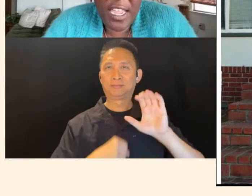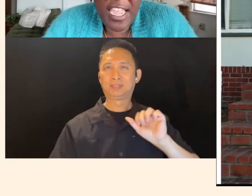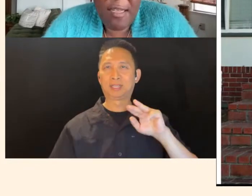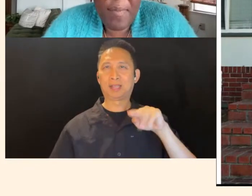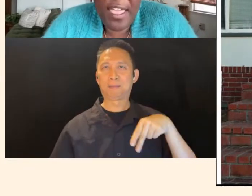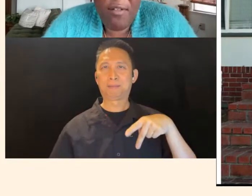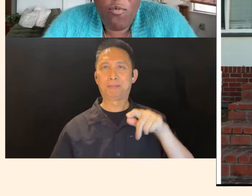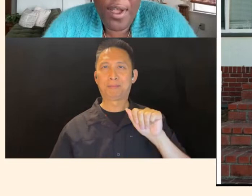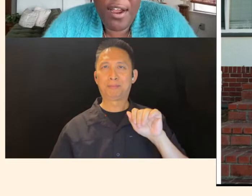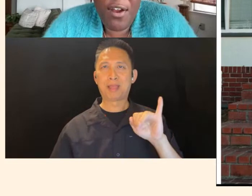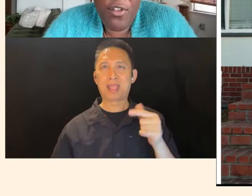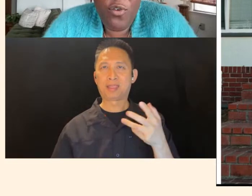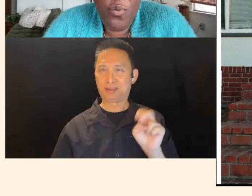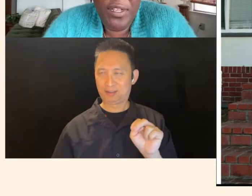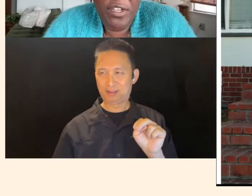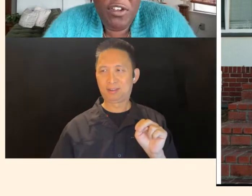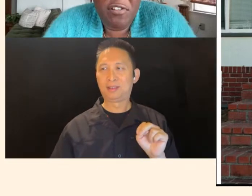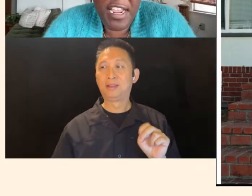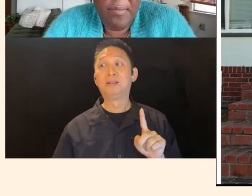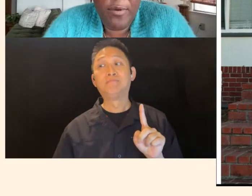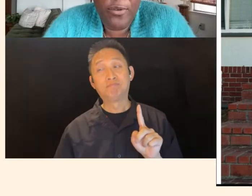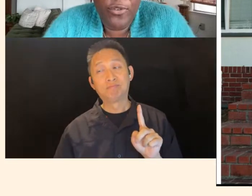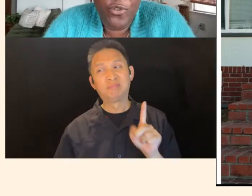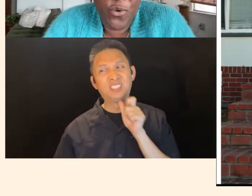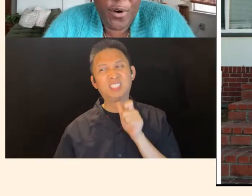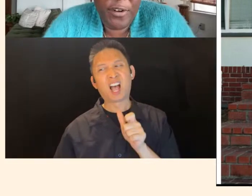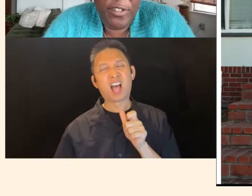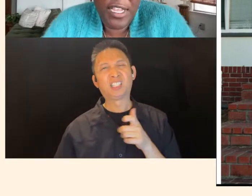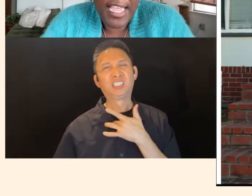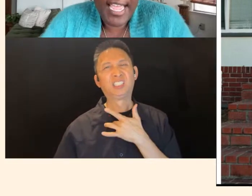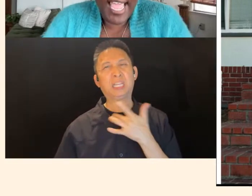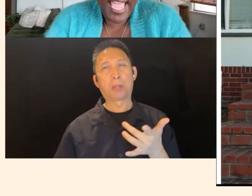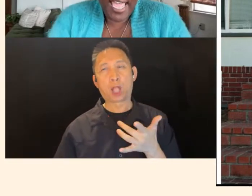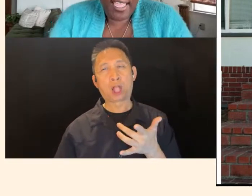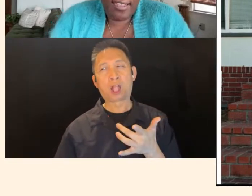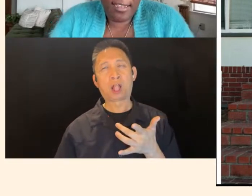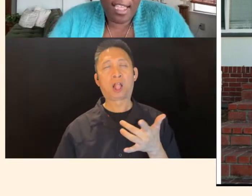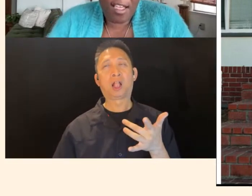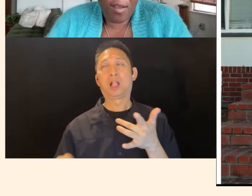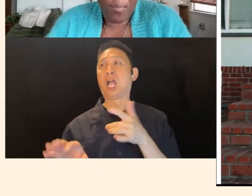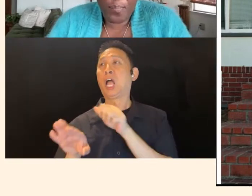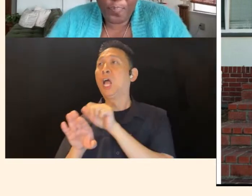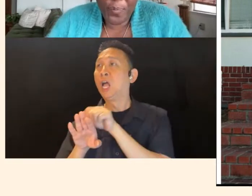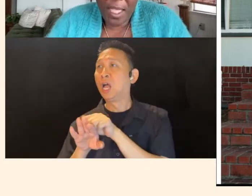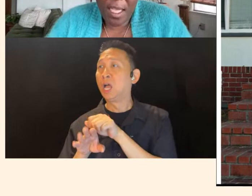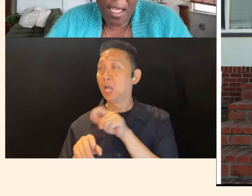door knocking campaign where you went to your neighbors' doors and